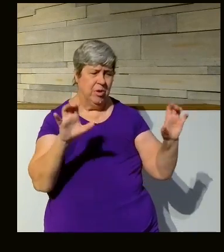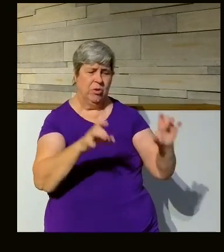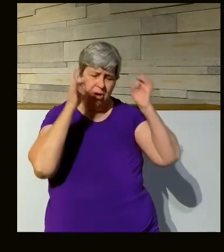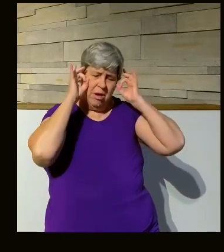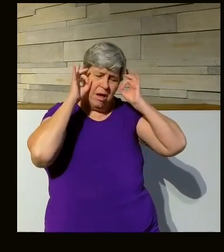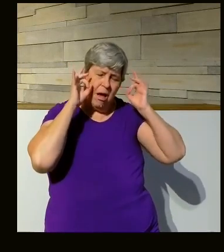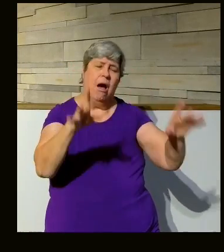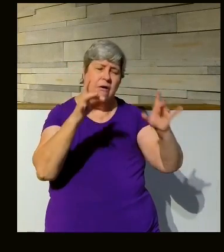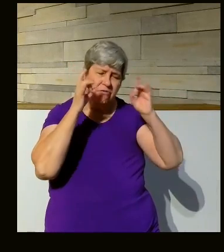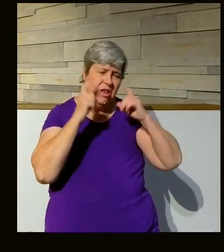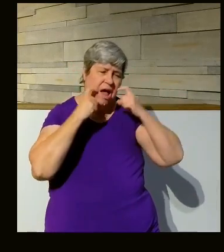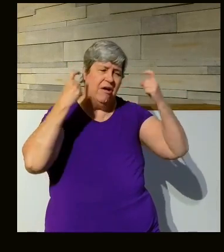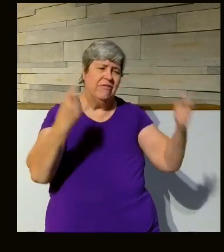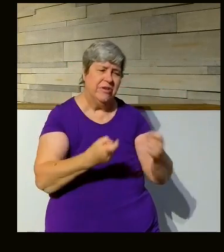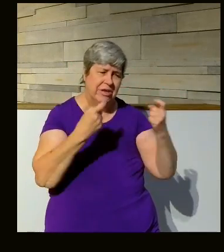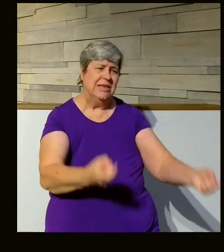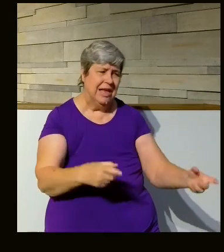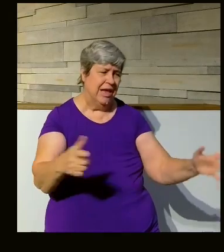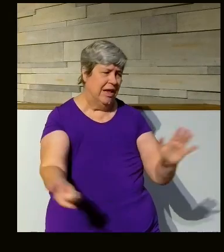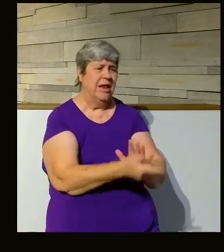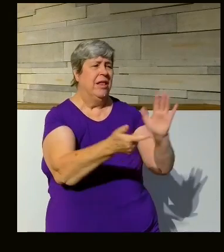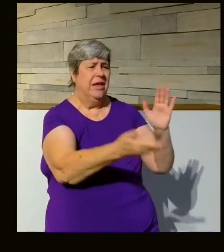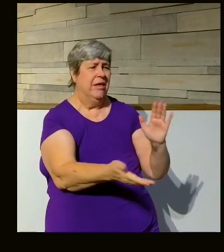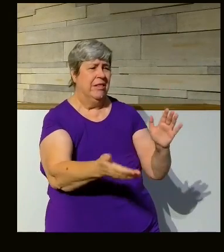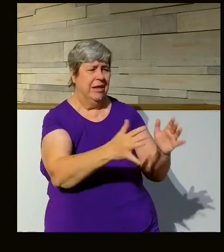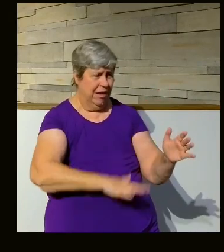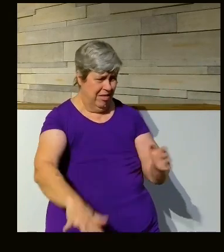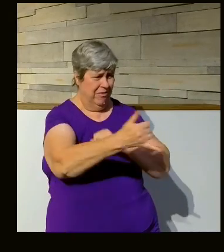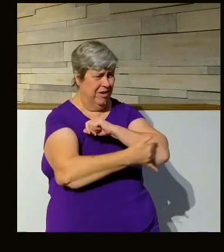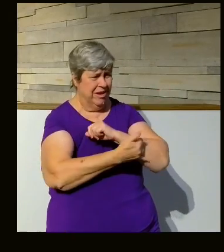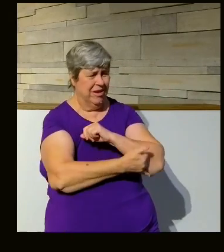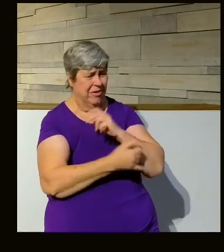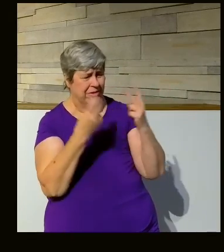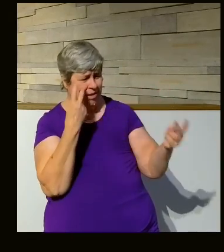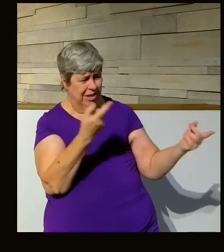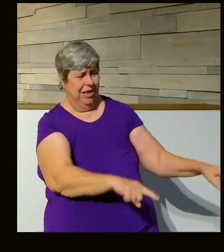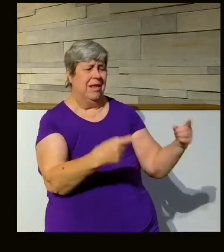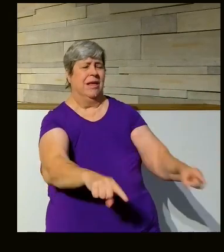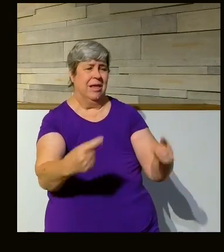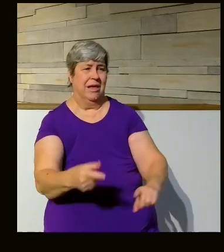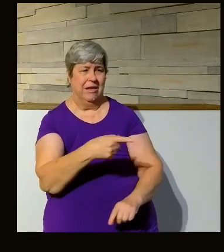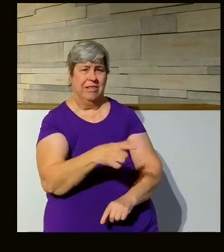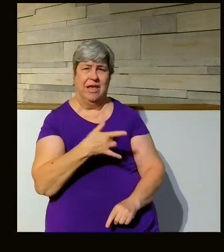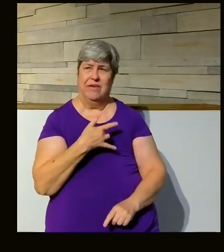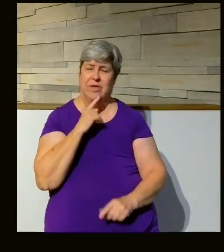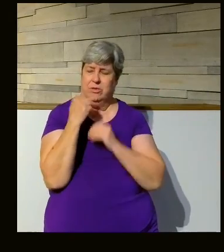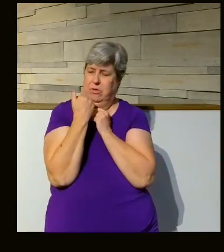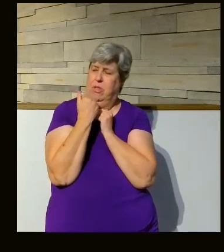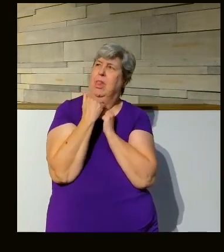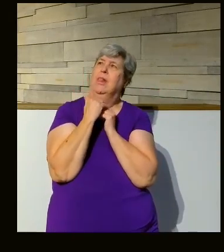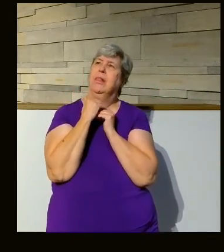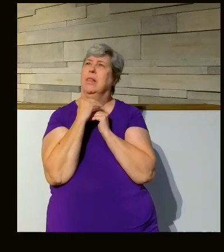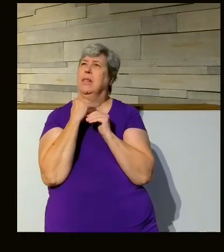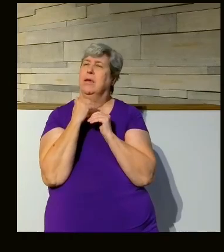horrific sins and crimes all around our country? It is because they feel so cooped up and